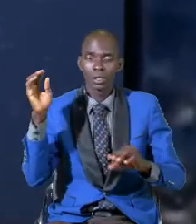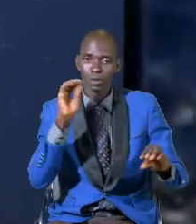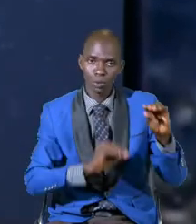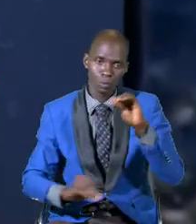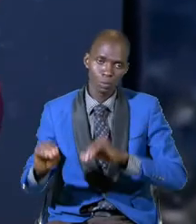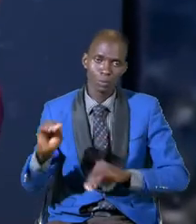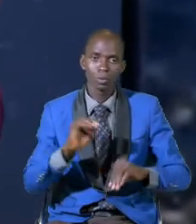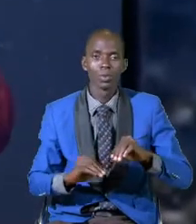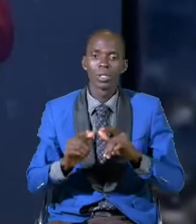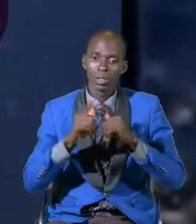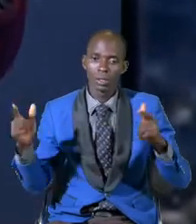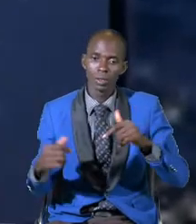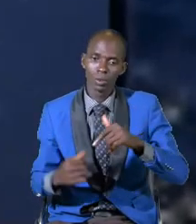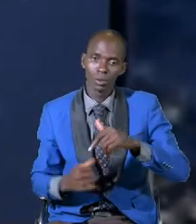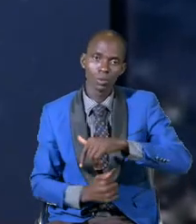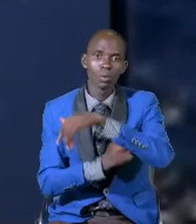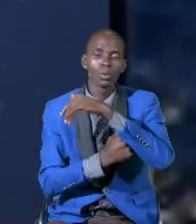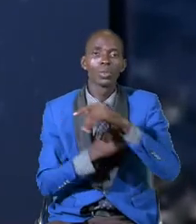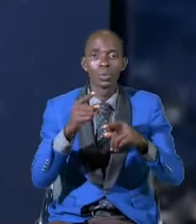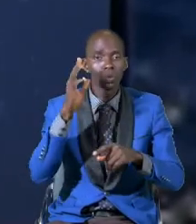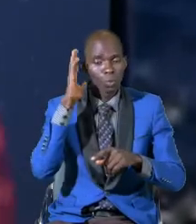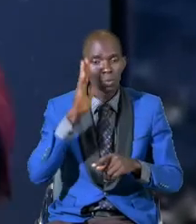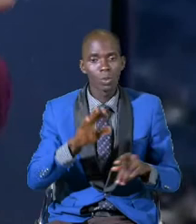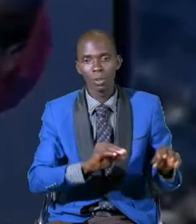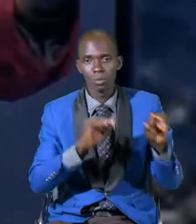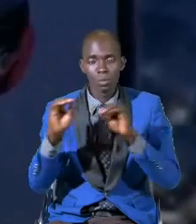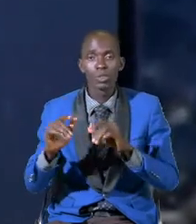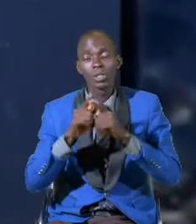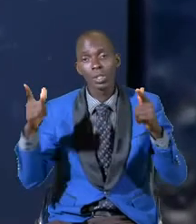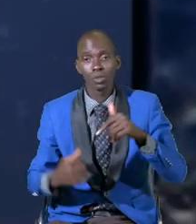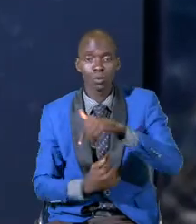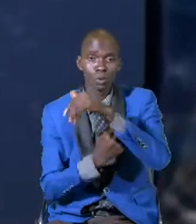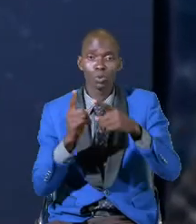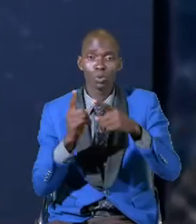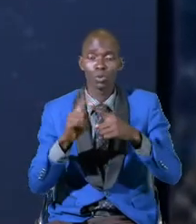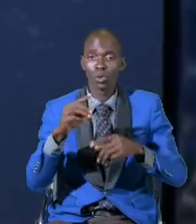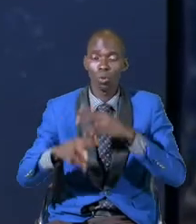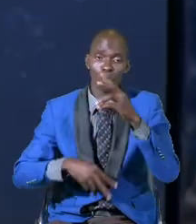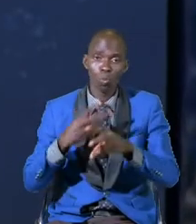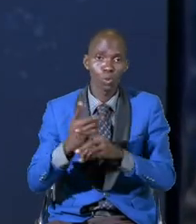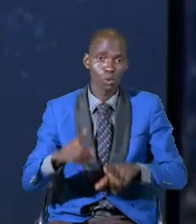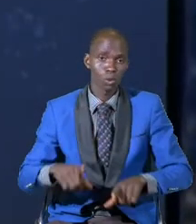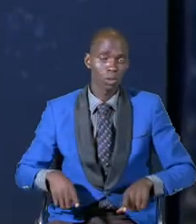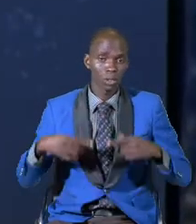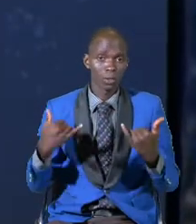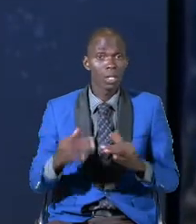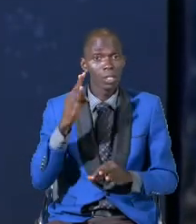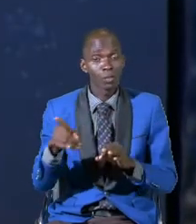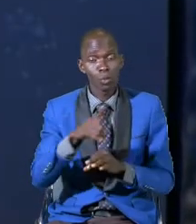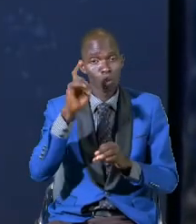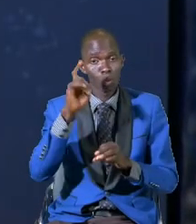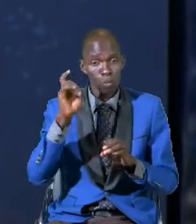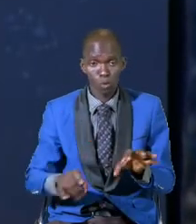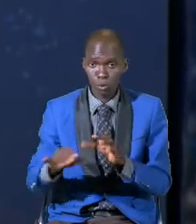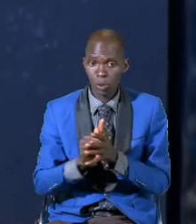contribute creditably to the world in which you live. And if you're going to do that, you must cope. You